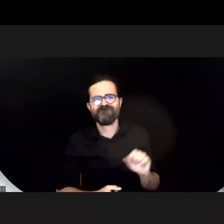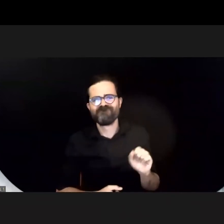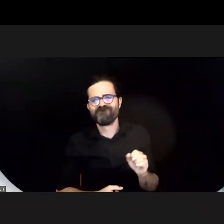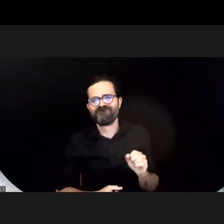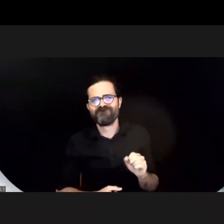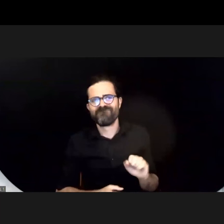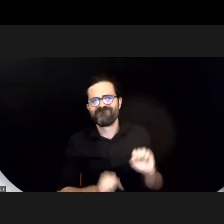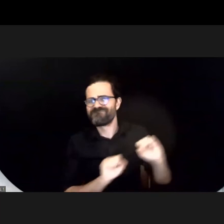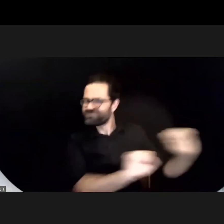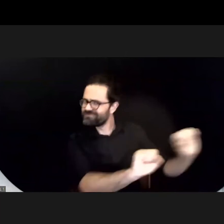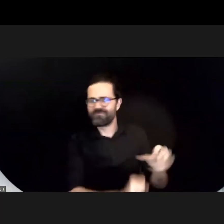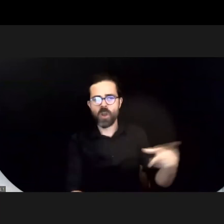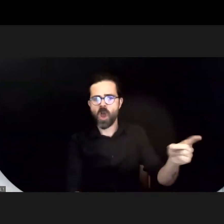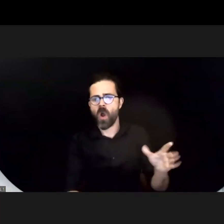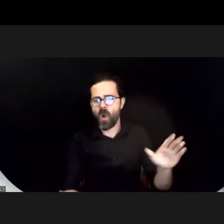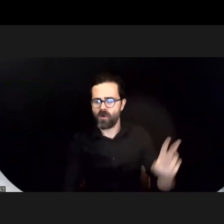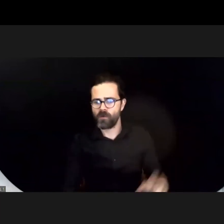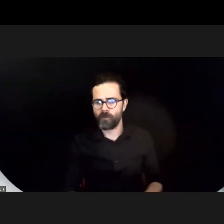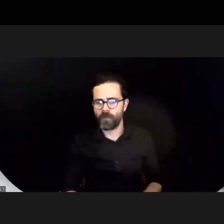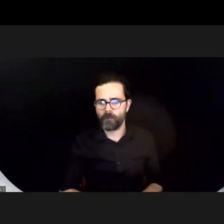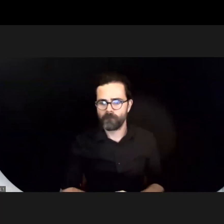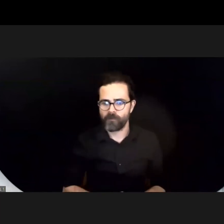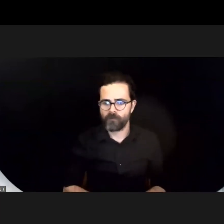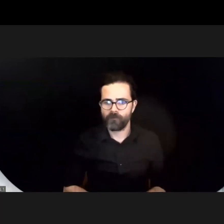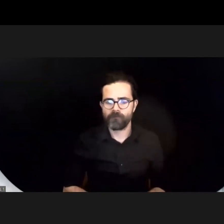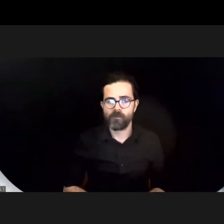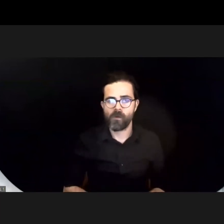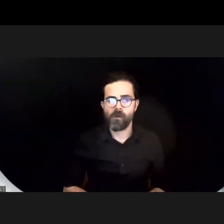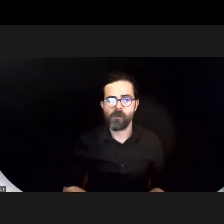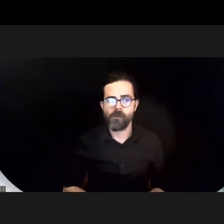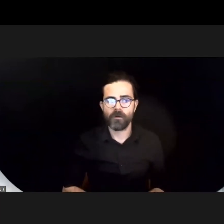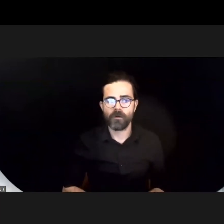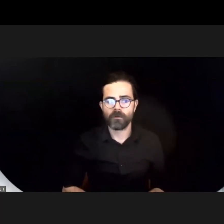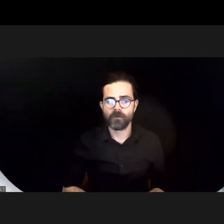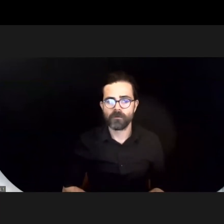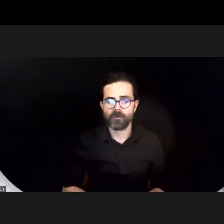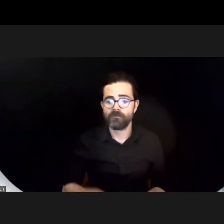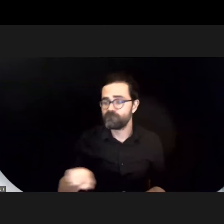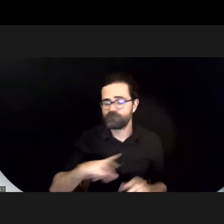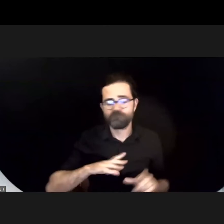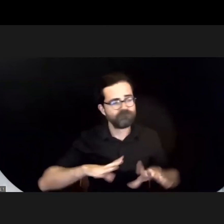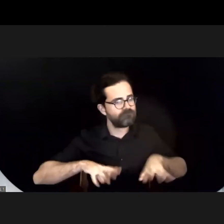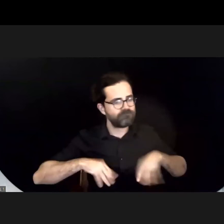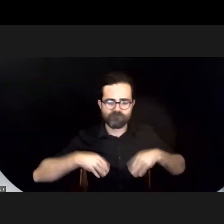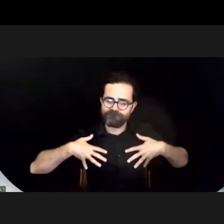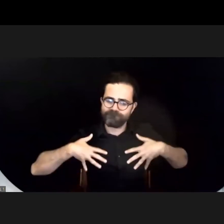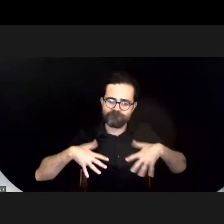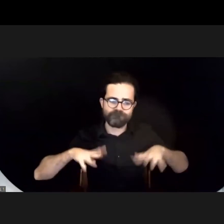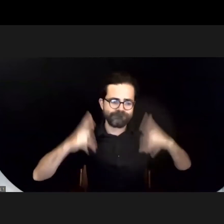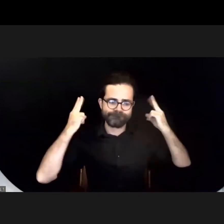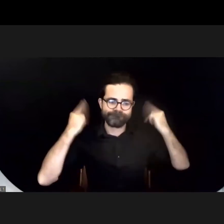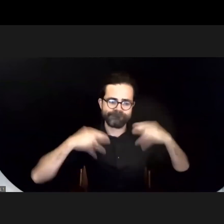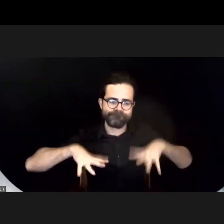to you and you still choose to say no, and you take the consequences. It's a